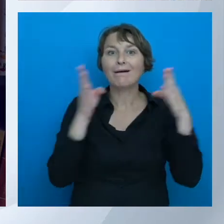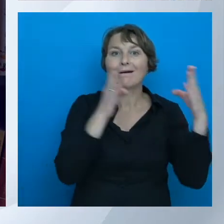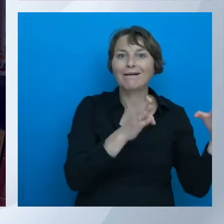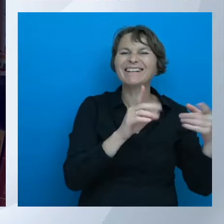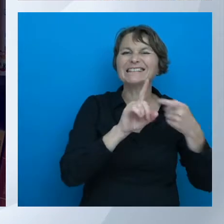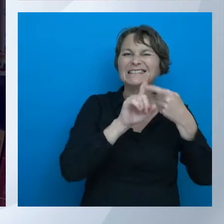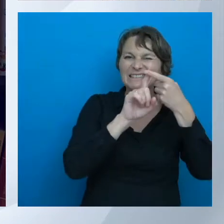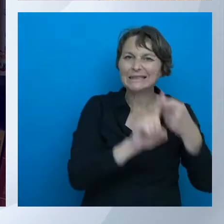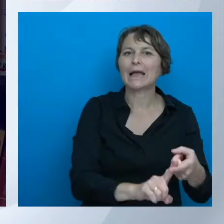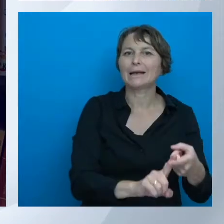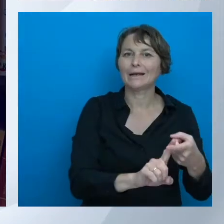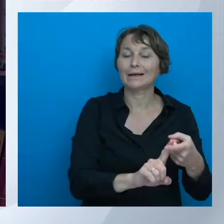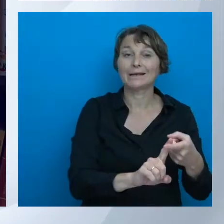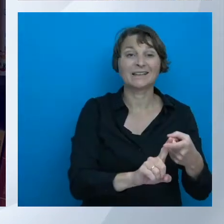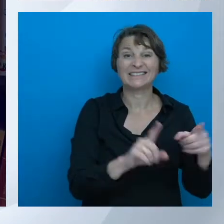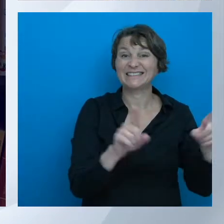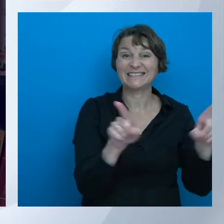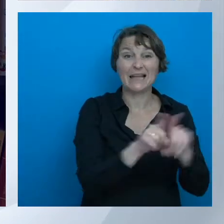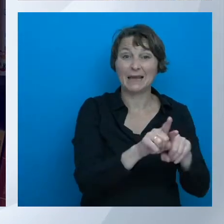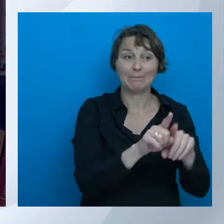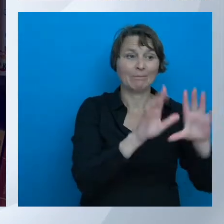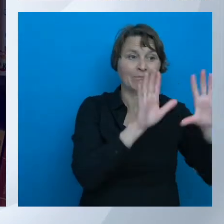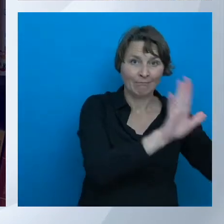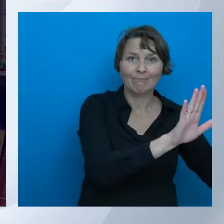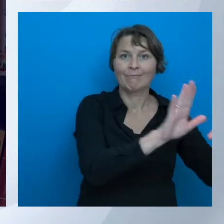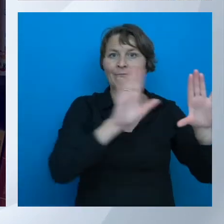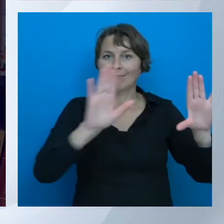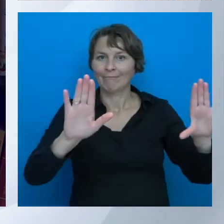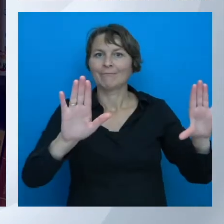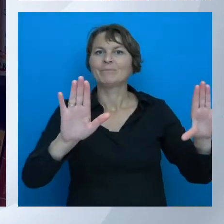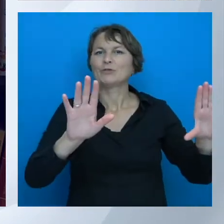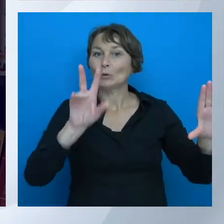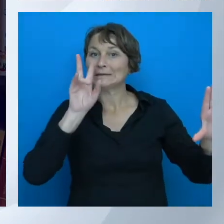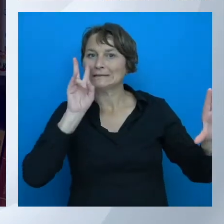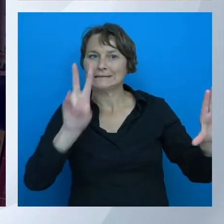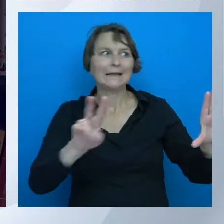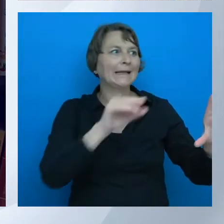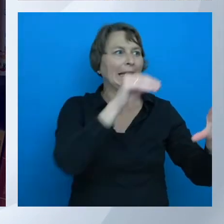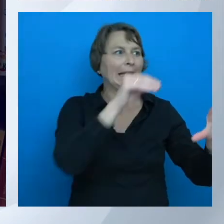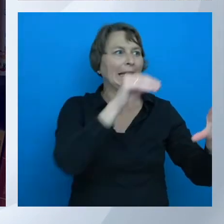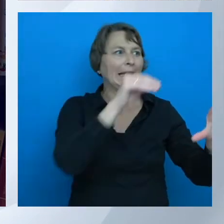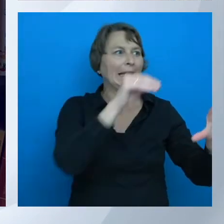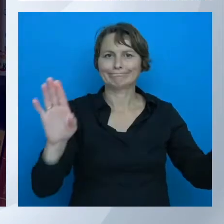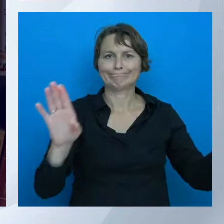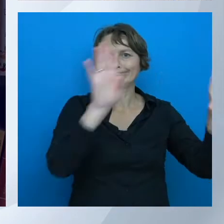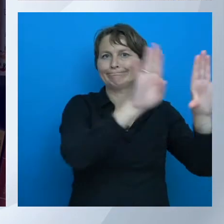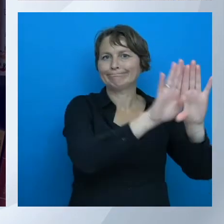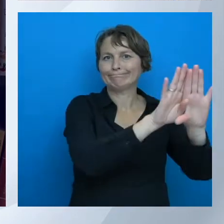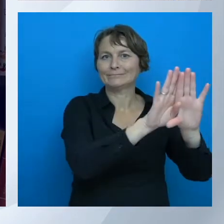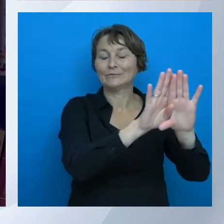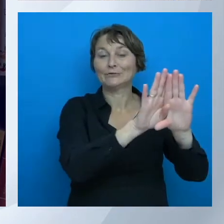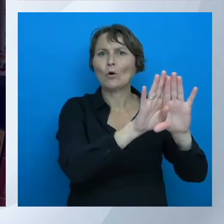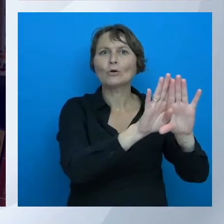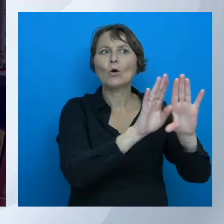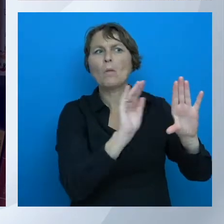will instantly return you the HTML that you requested, and there is no magic